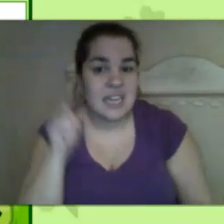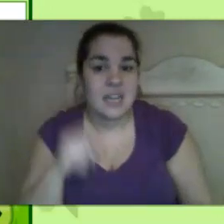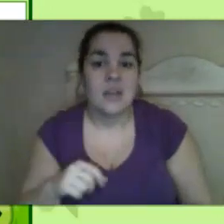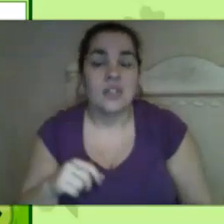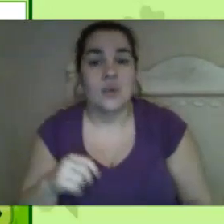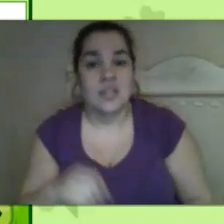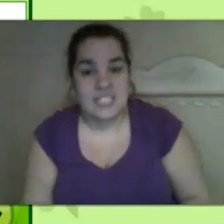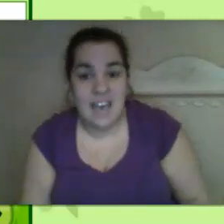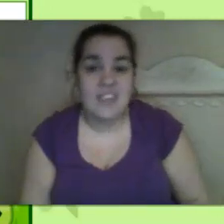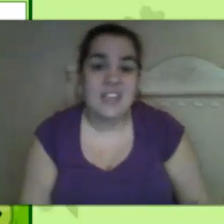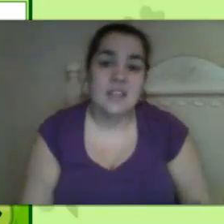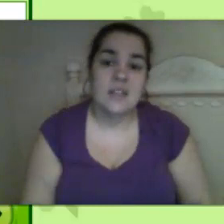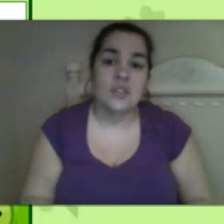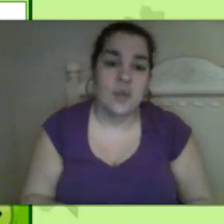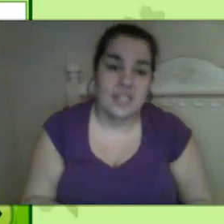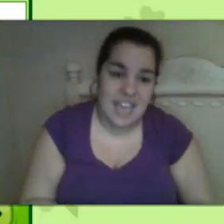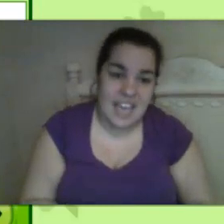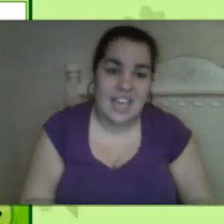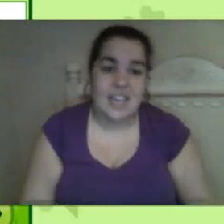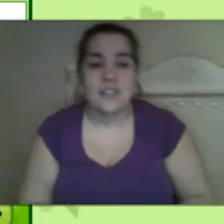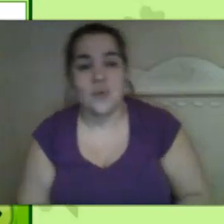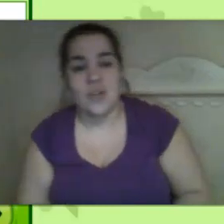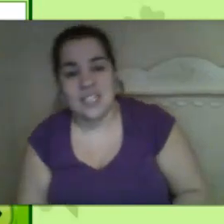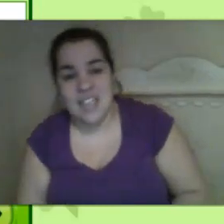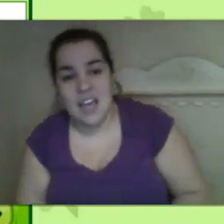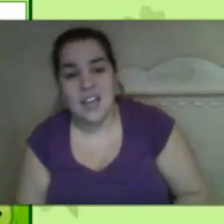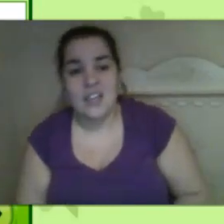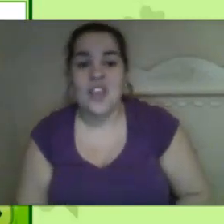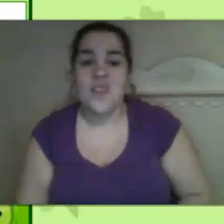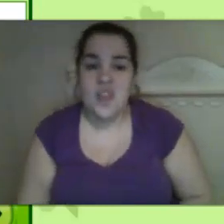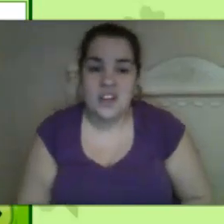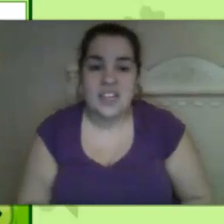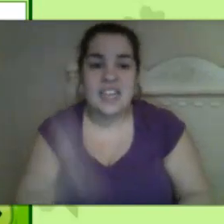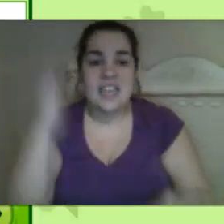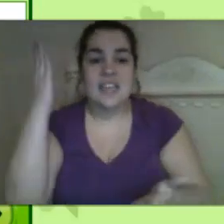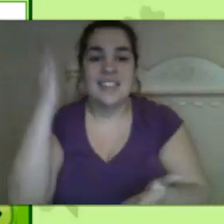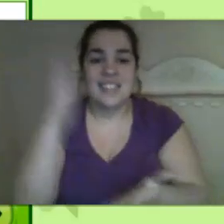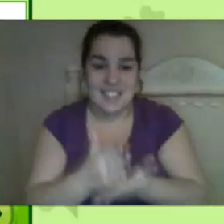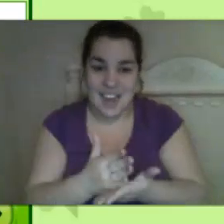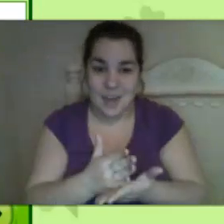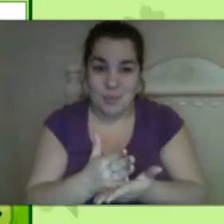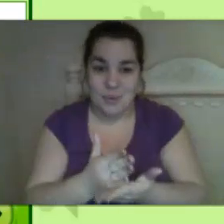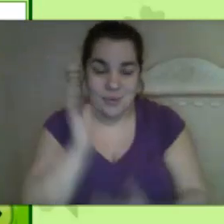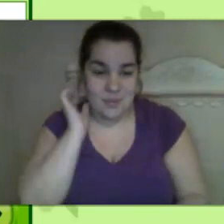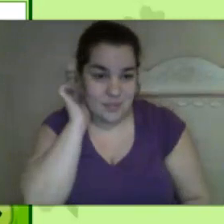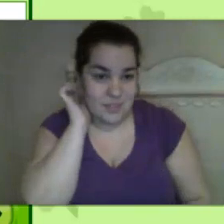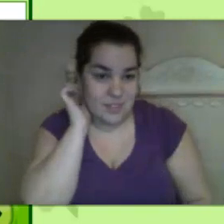we're listening. 27, 28, 29, 30.